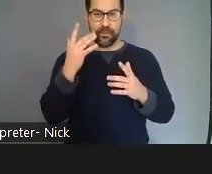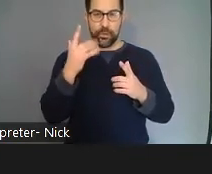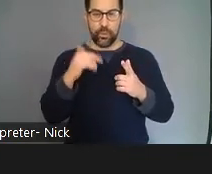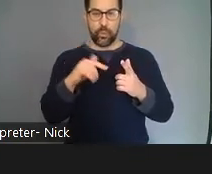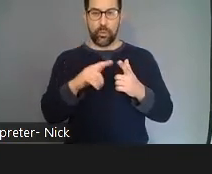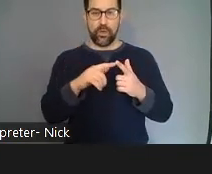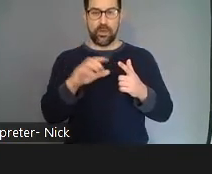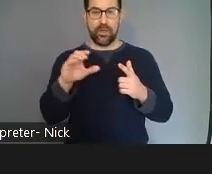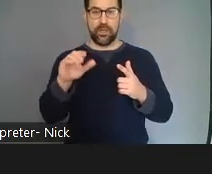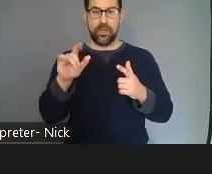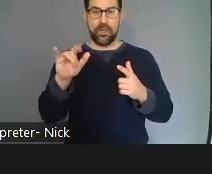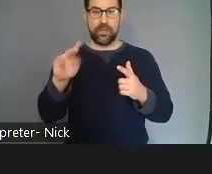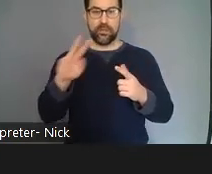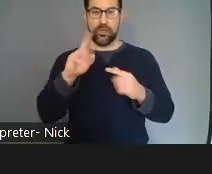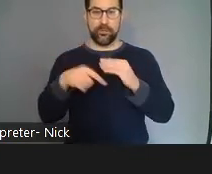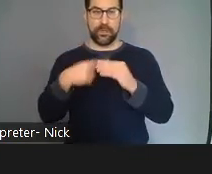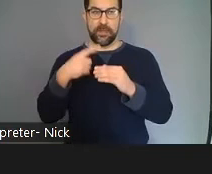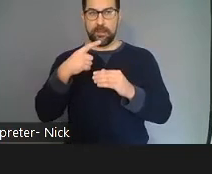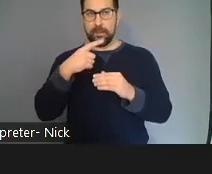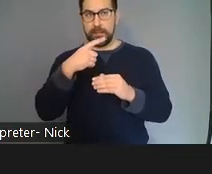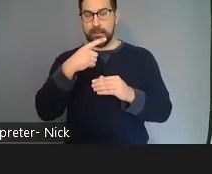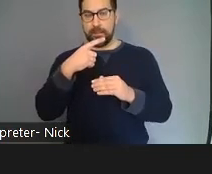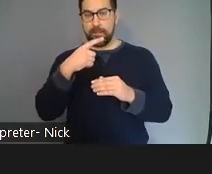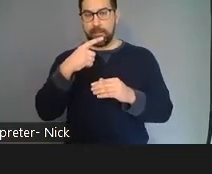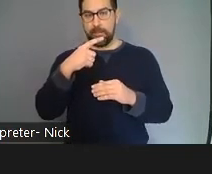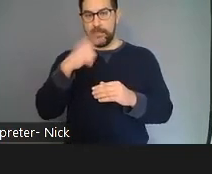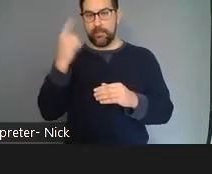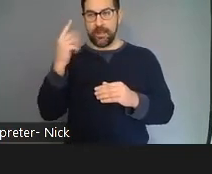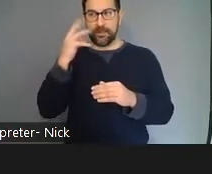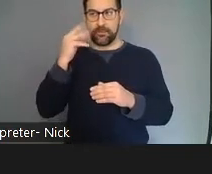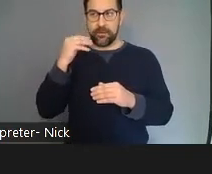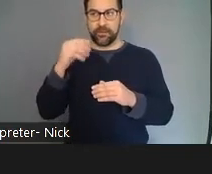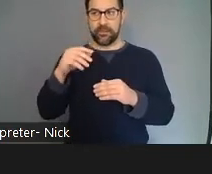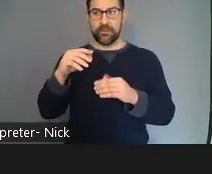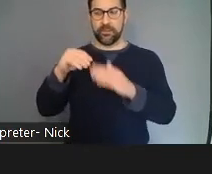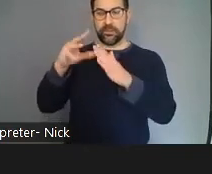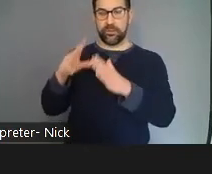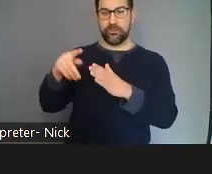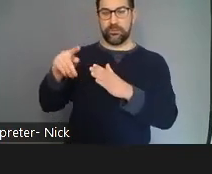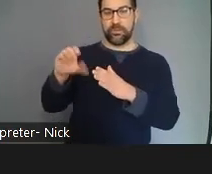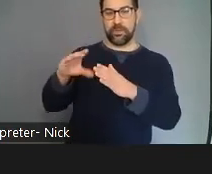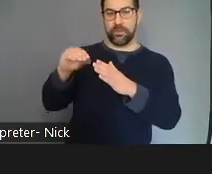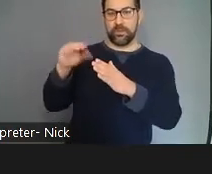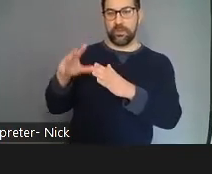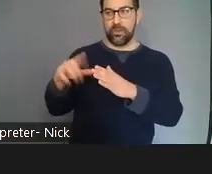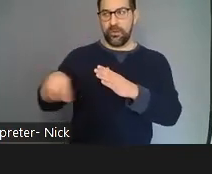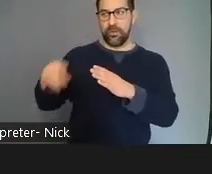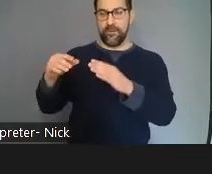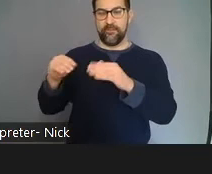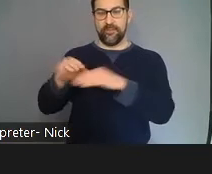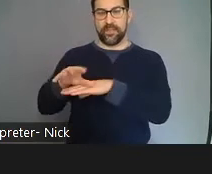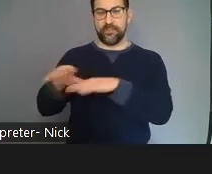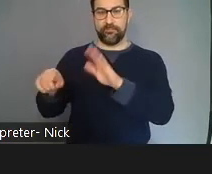when Caitlin, you're talking about like Blackness and listening to, students of color more, there are states in our country that are